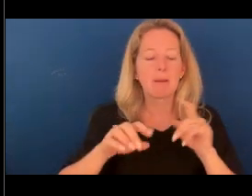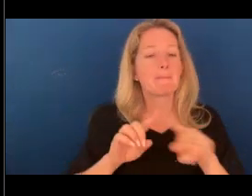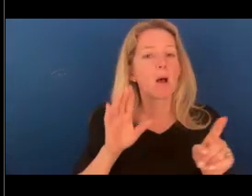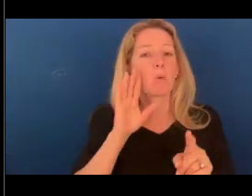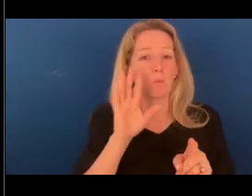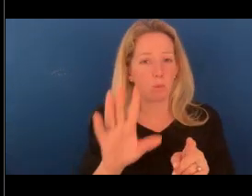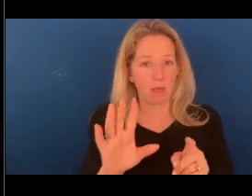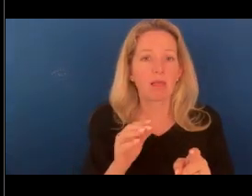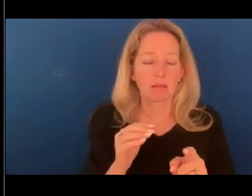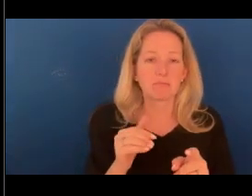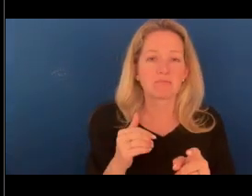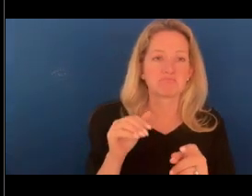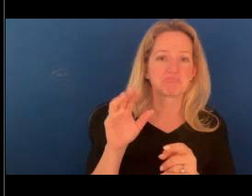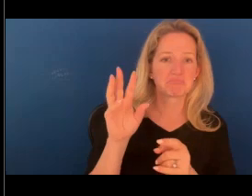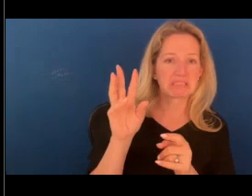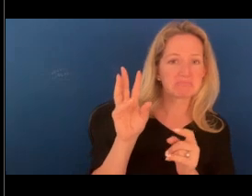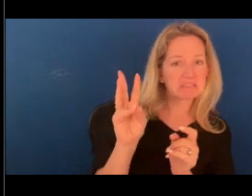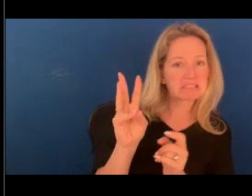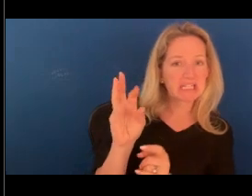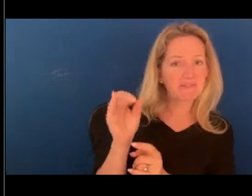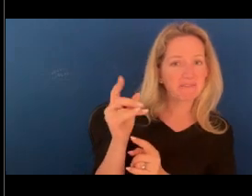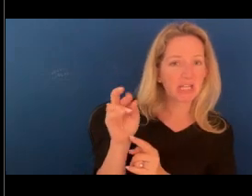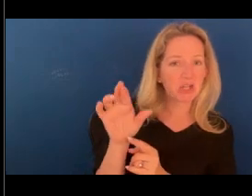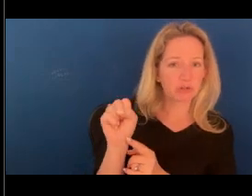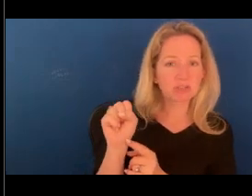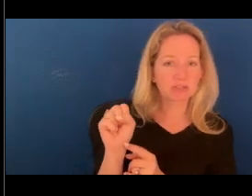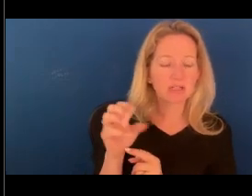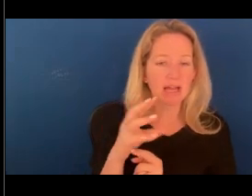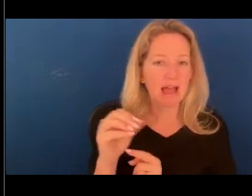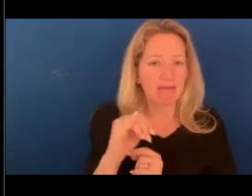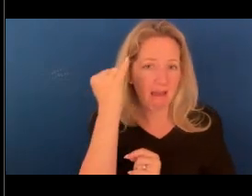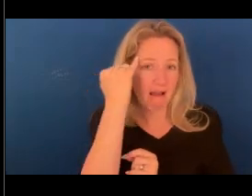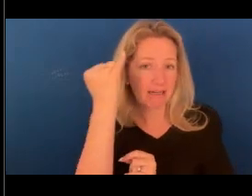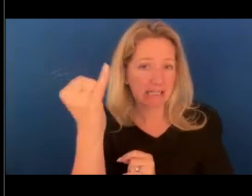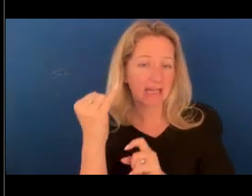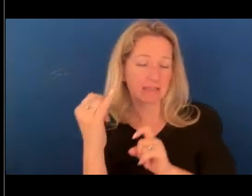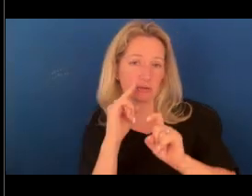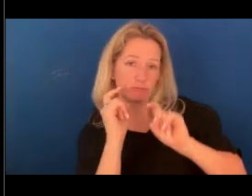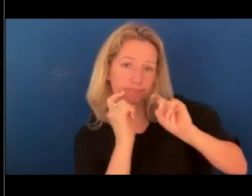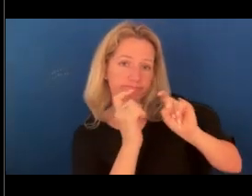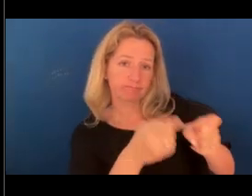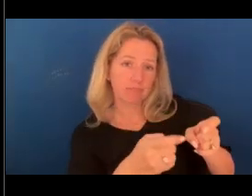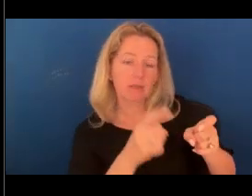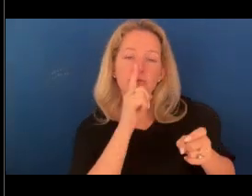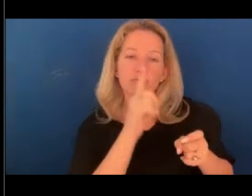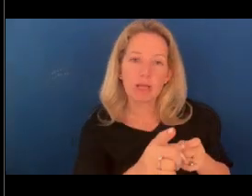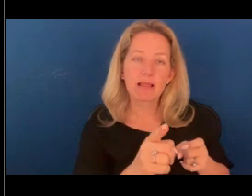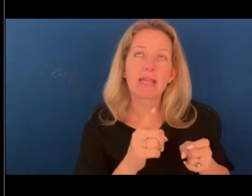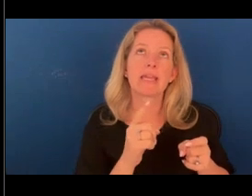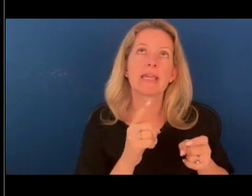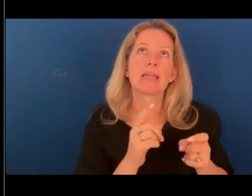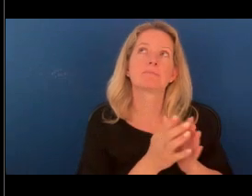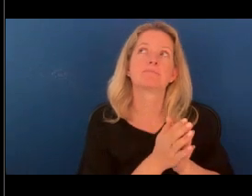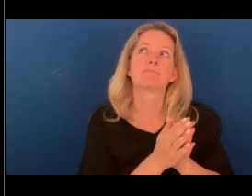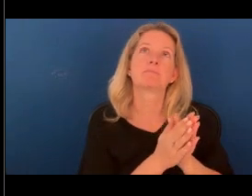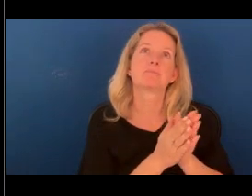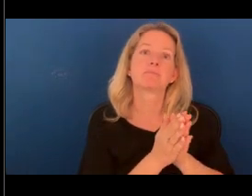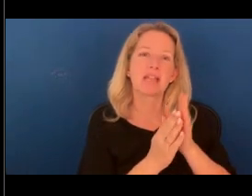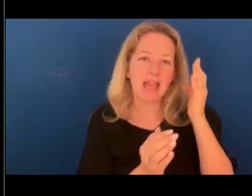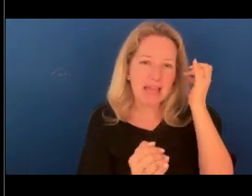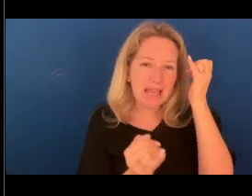award, and the idea, as the name implies, is to really bring